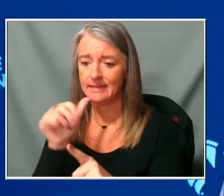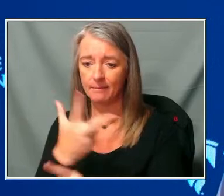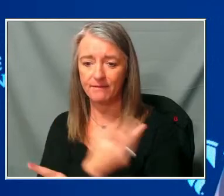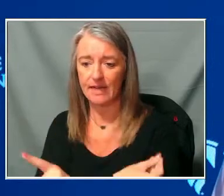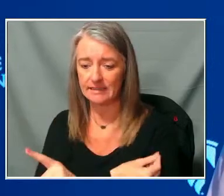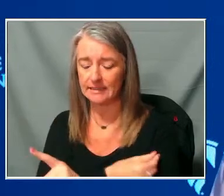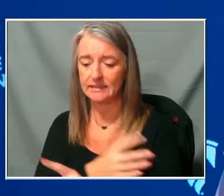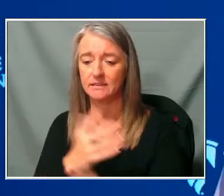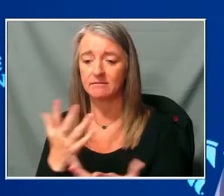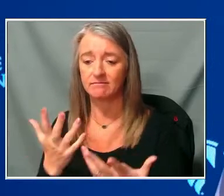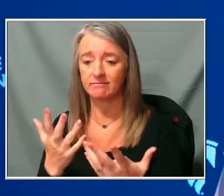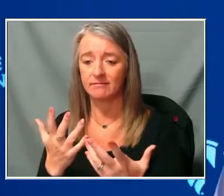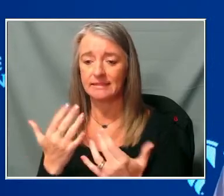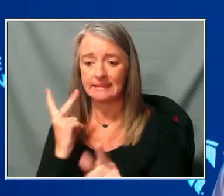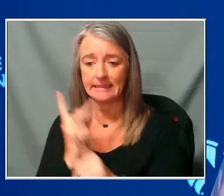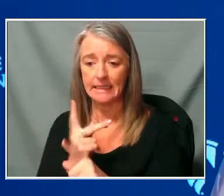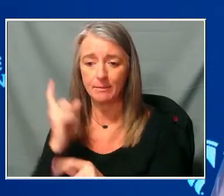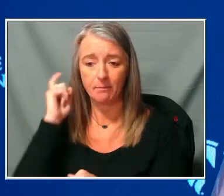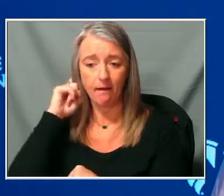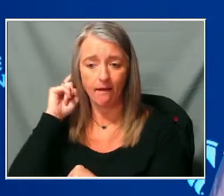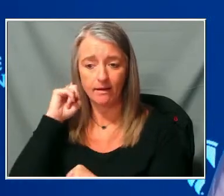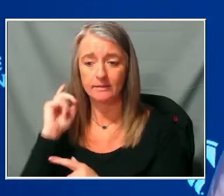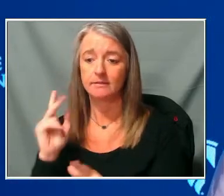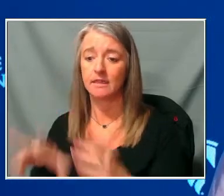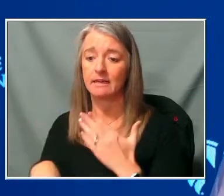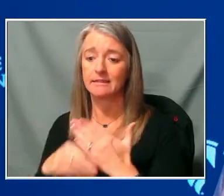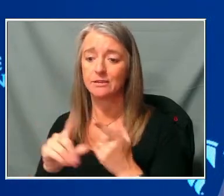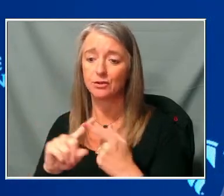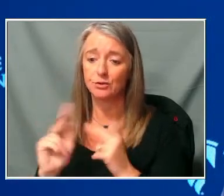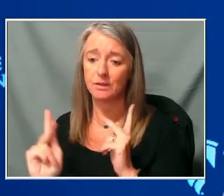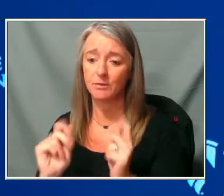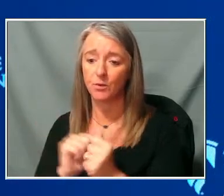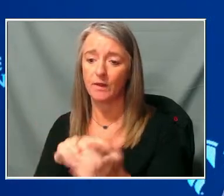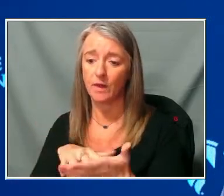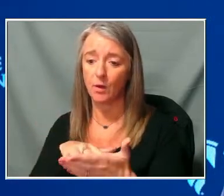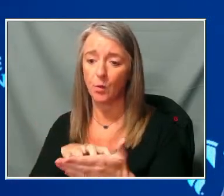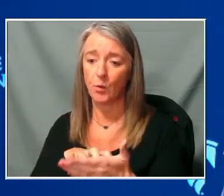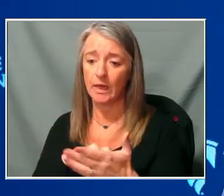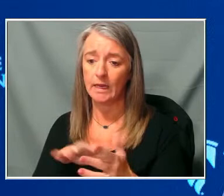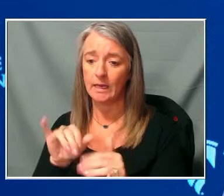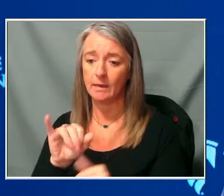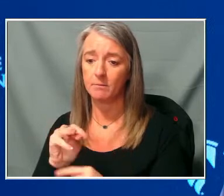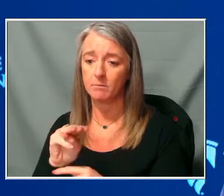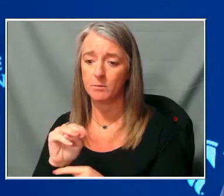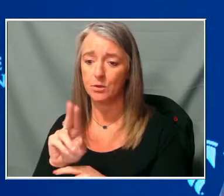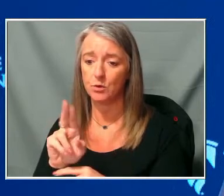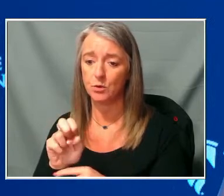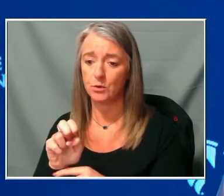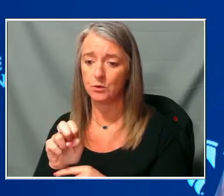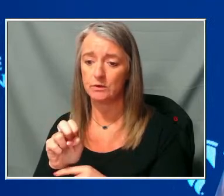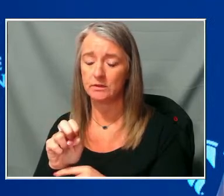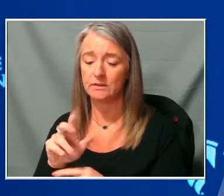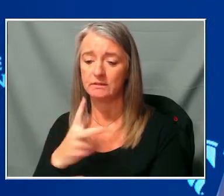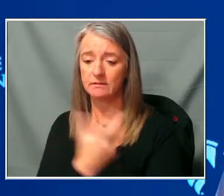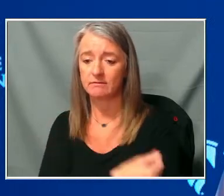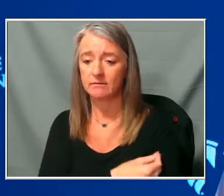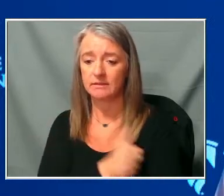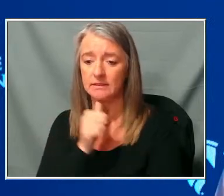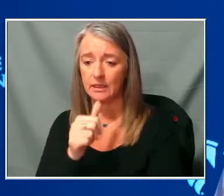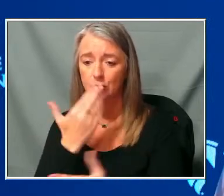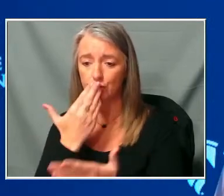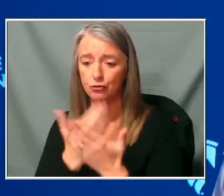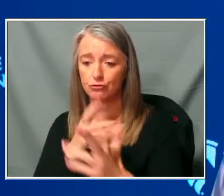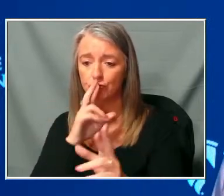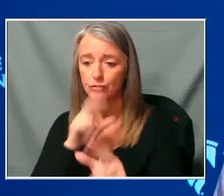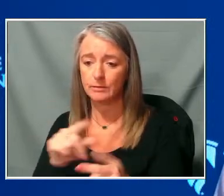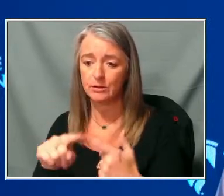so that's to keep in mind, in addition to people with weak immune system that could have been vaccinated, just did not have a good response to